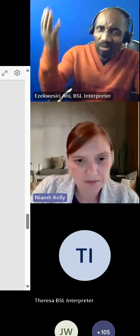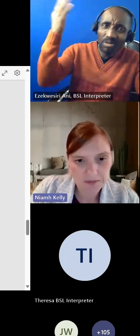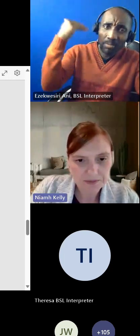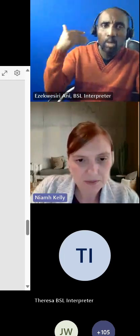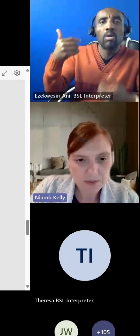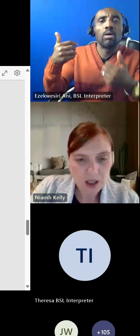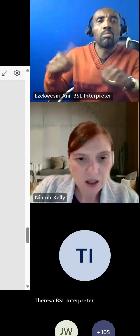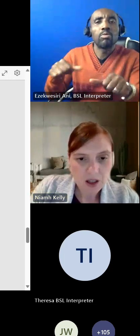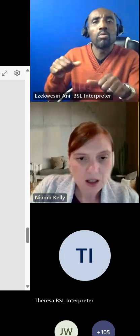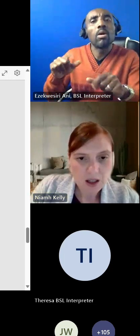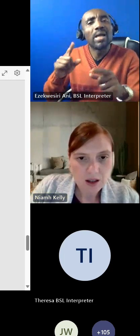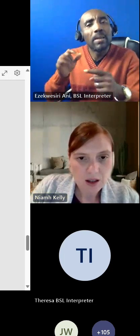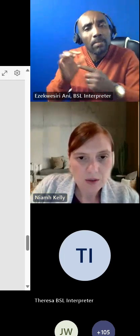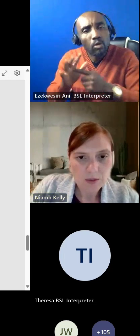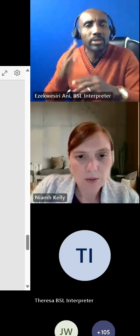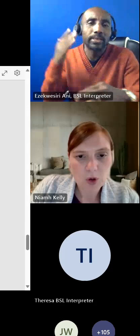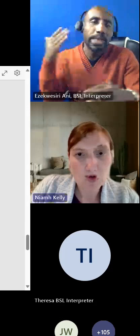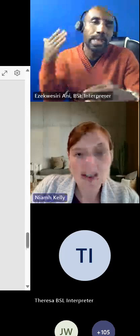taking action.